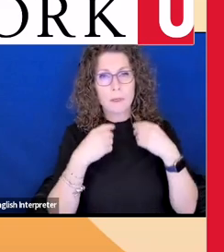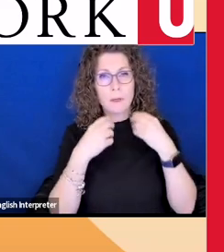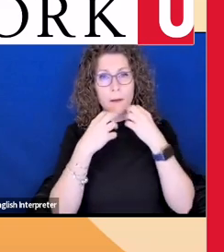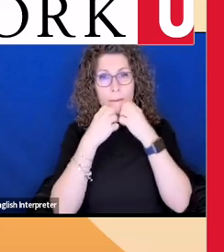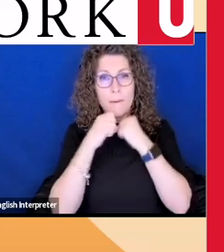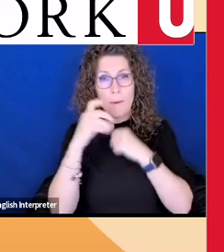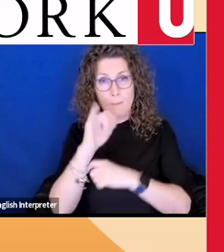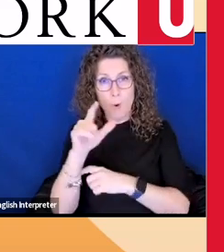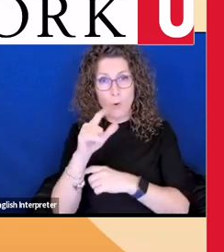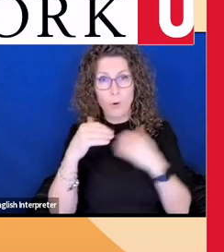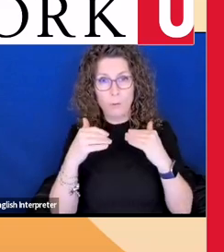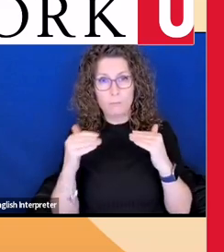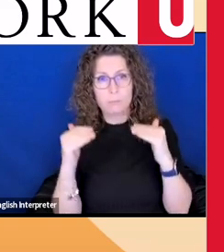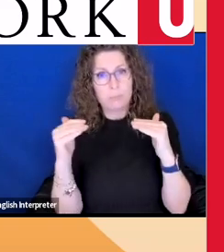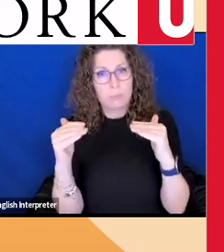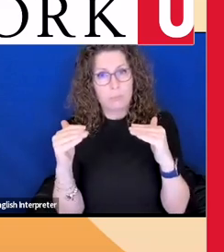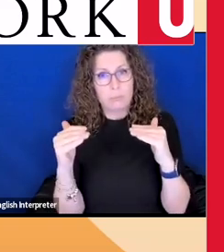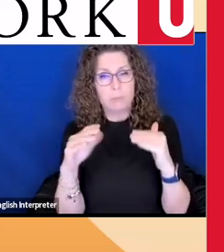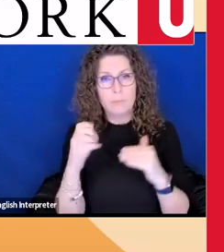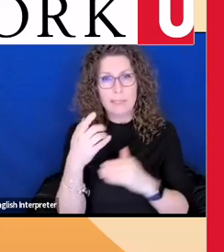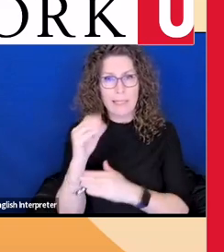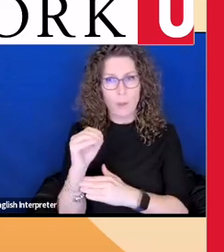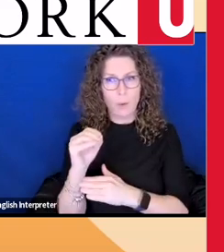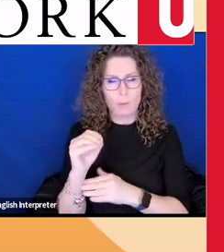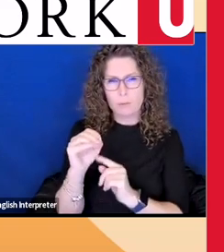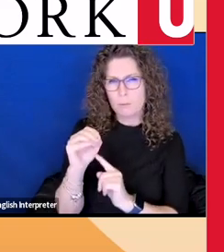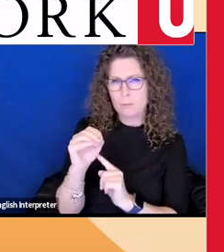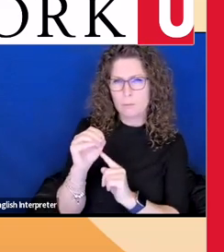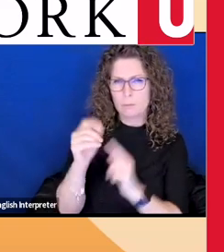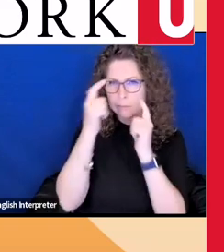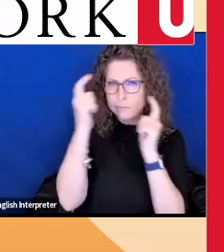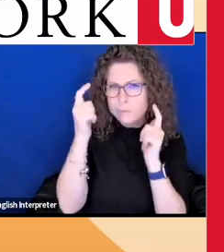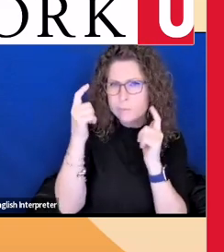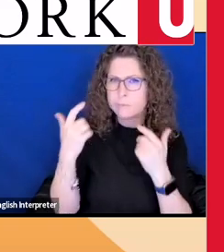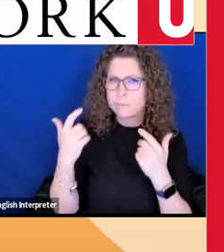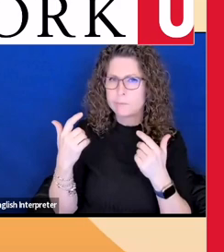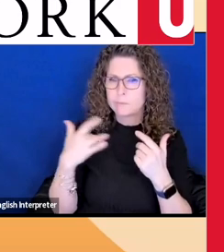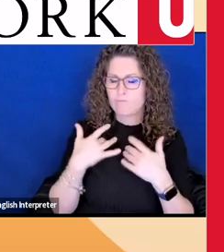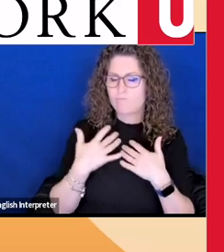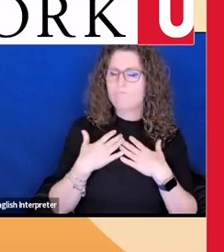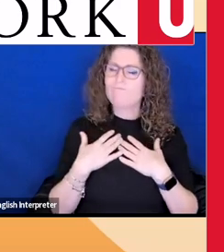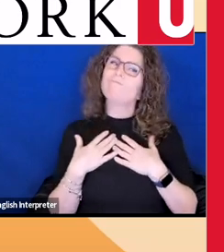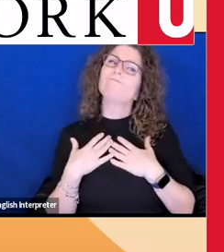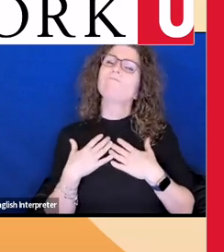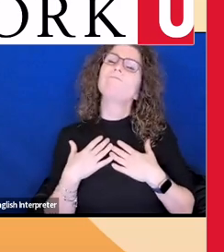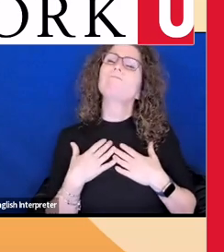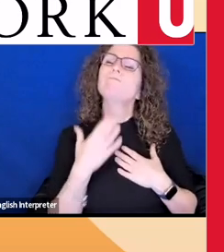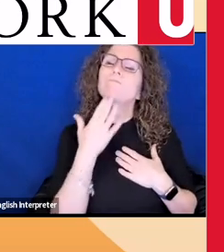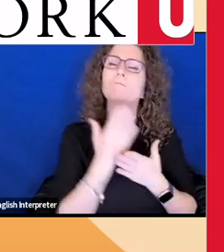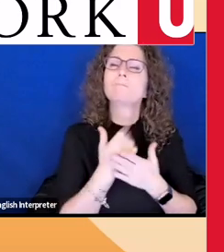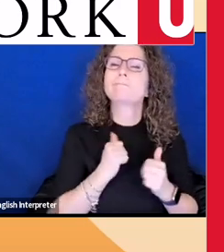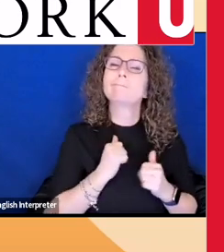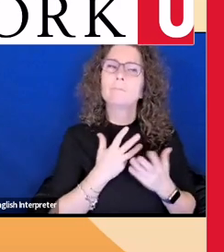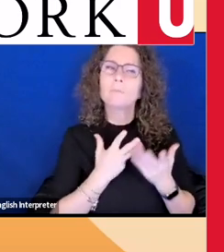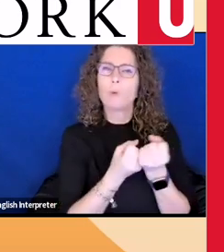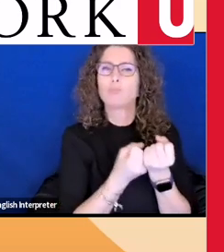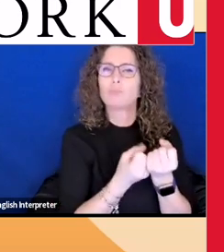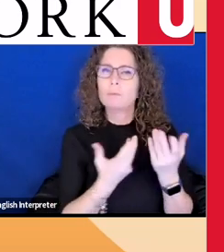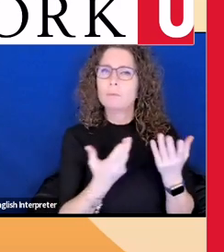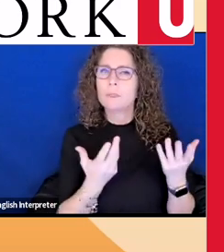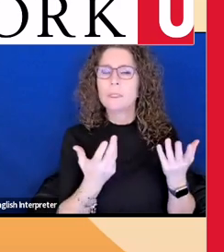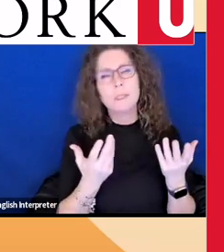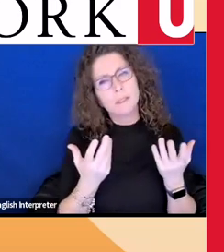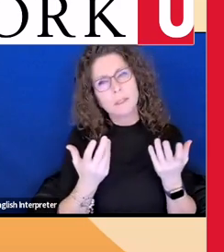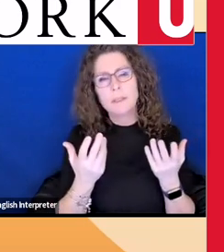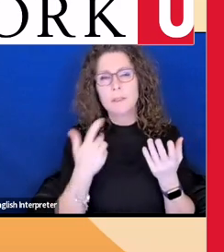Whose ego is saved by this work? As the kind of performance, solidarity can be interpreted as an expression of